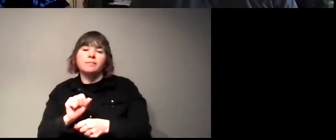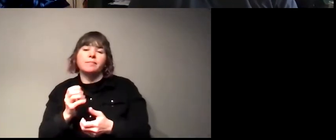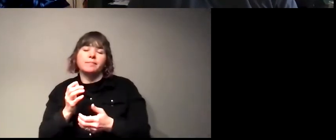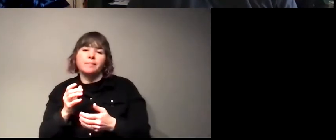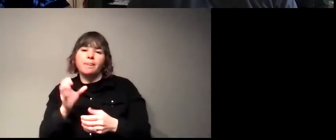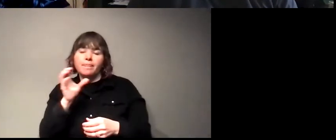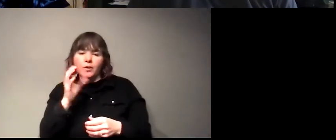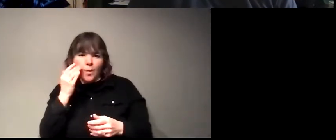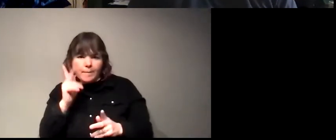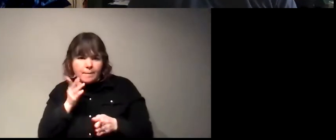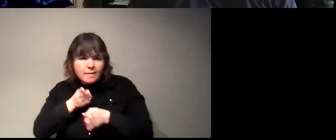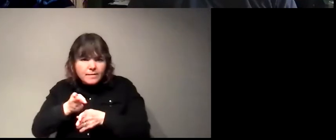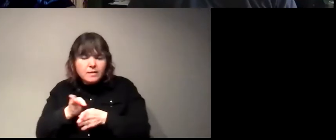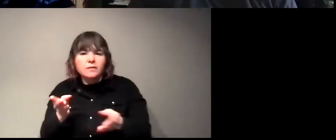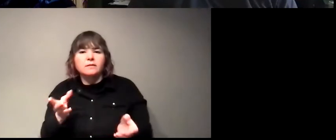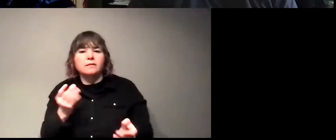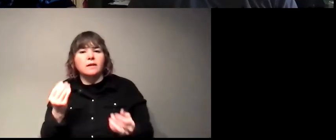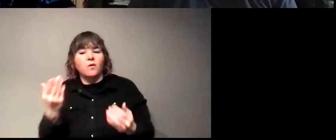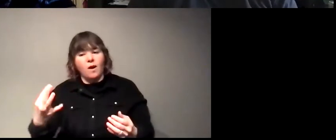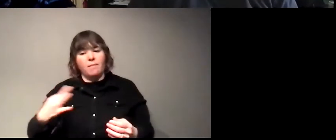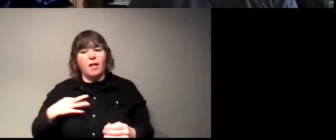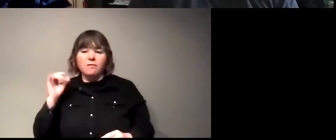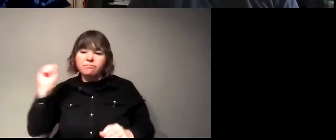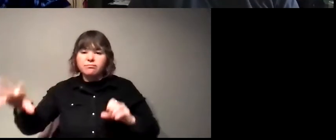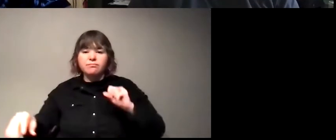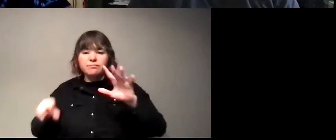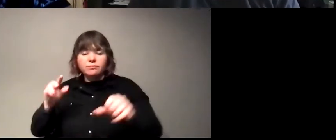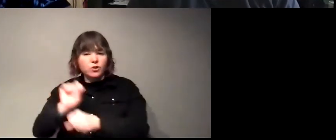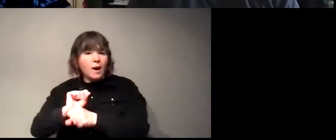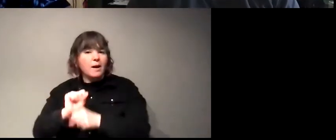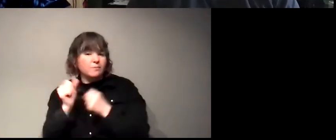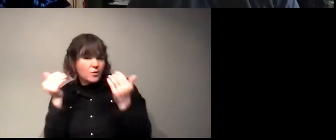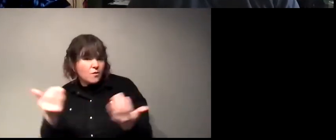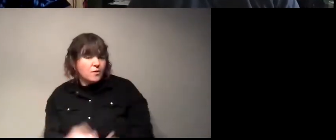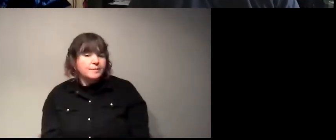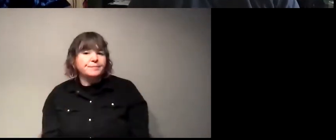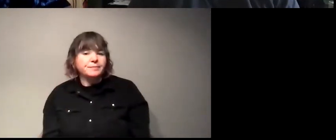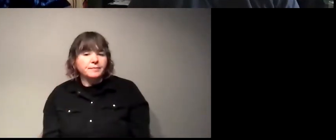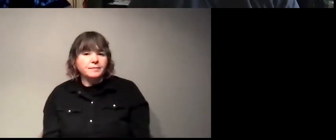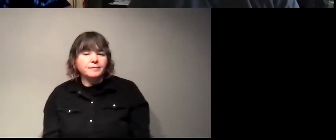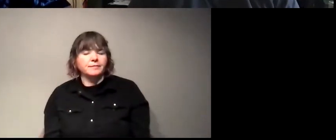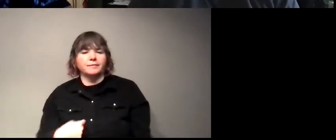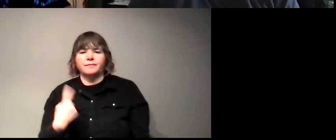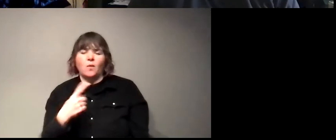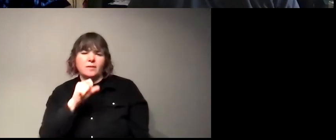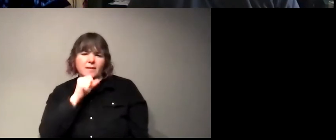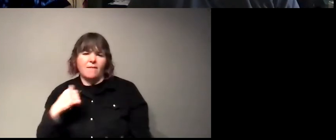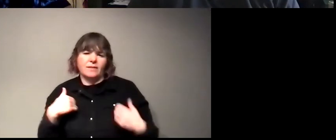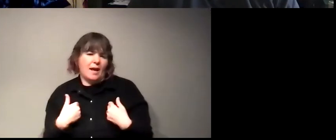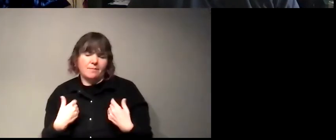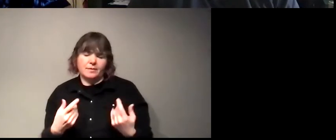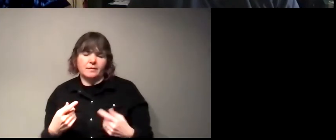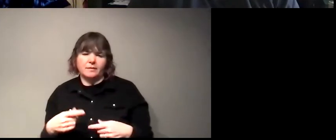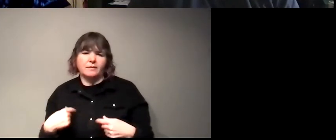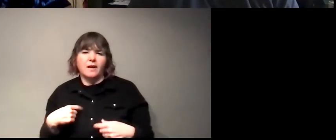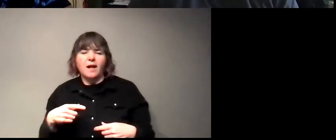field, and then just applying for the jobs. Apply for them, go for it. I've always loved animals. I love flipping over